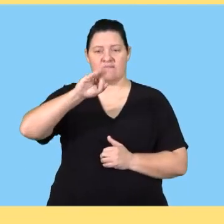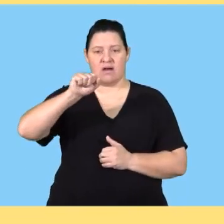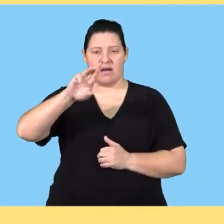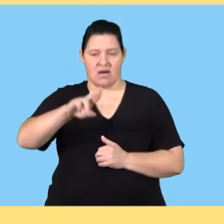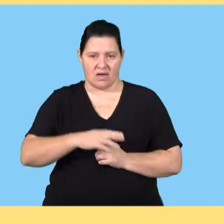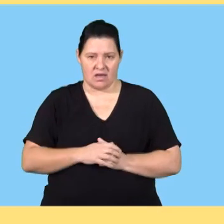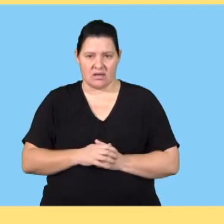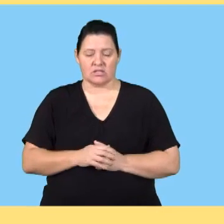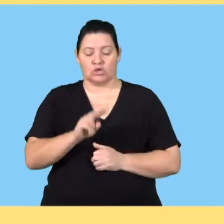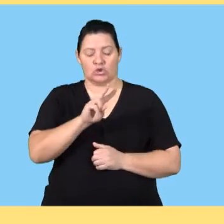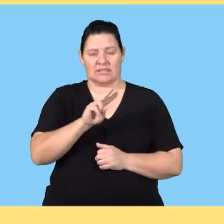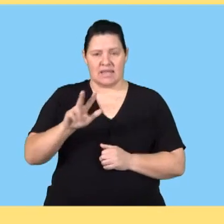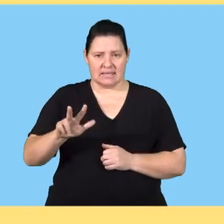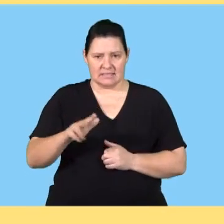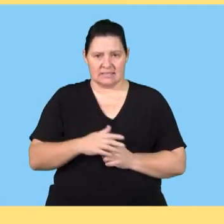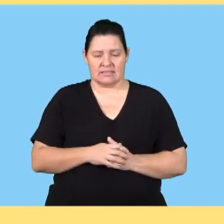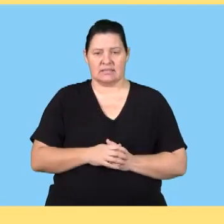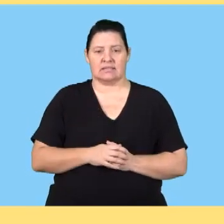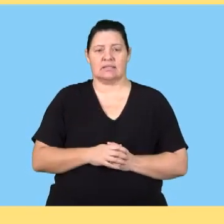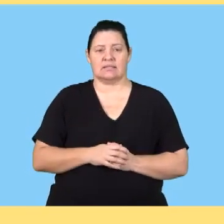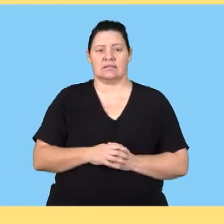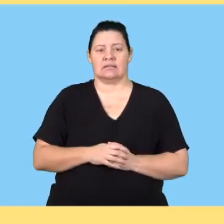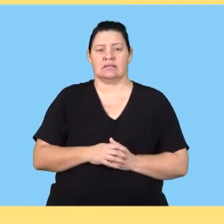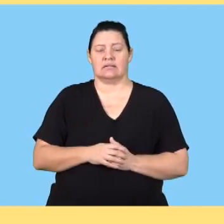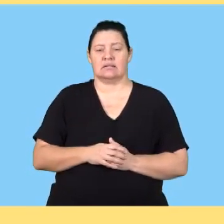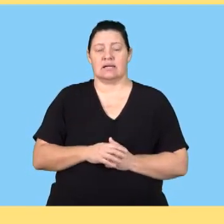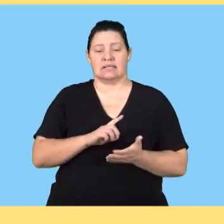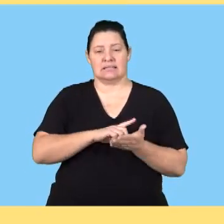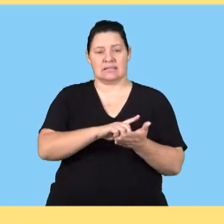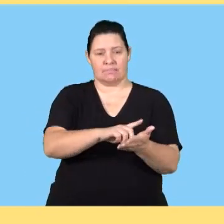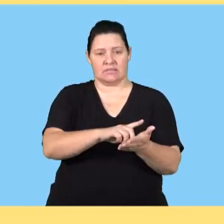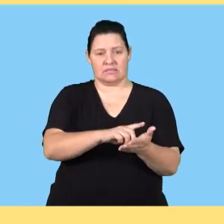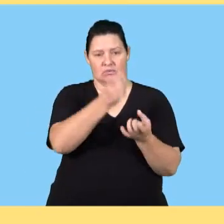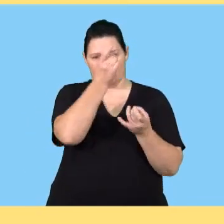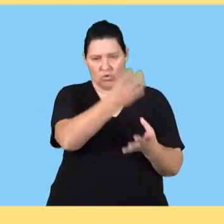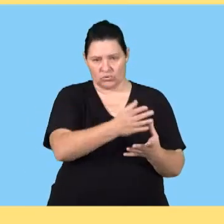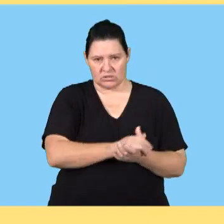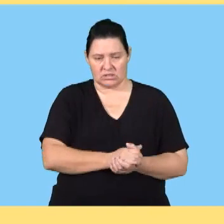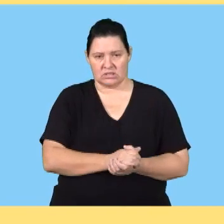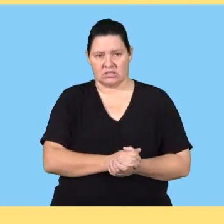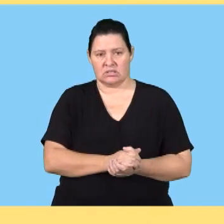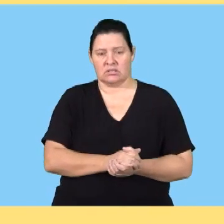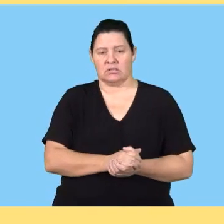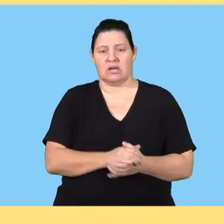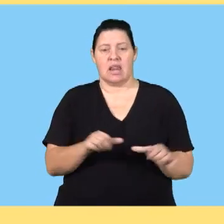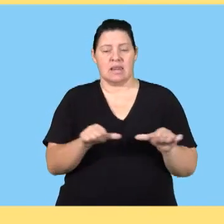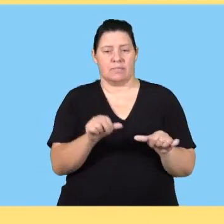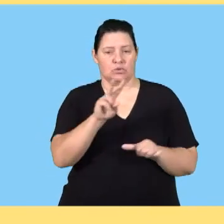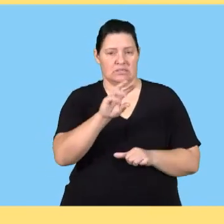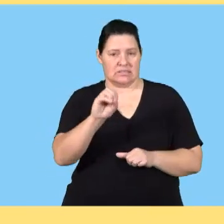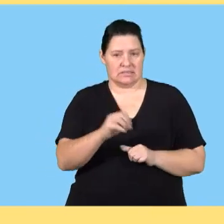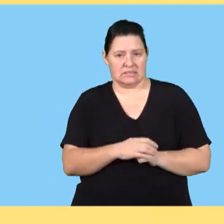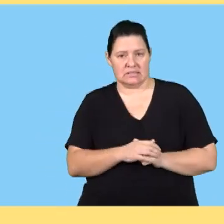So come here, 28. It is a debit note number